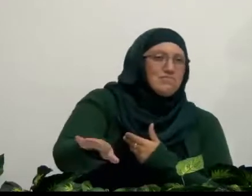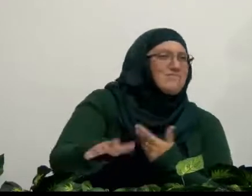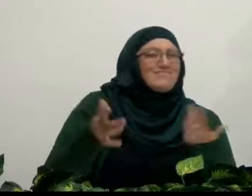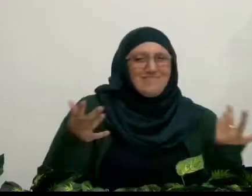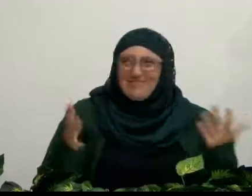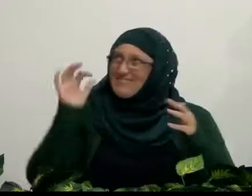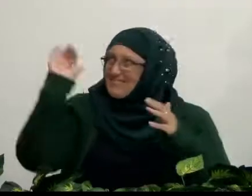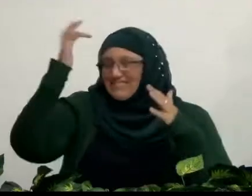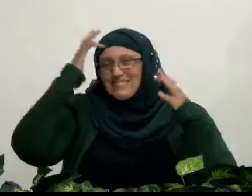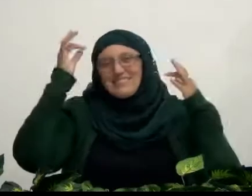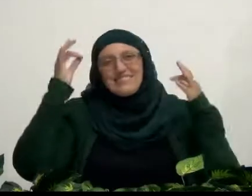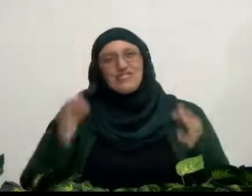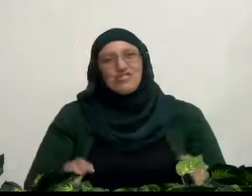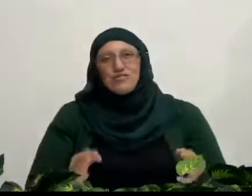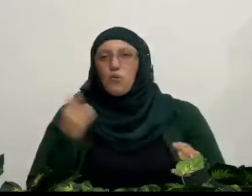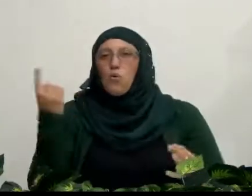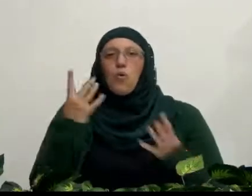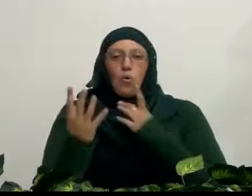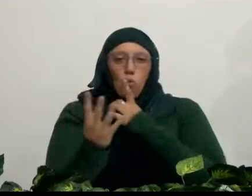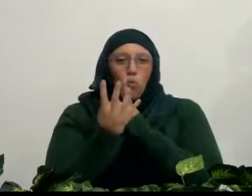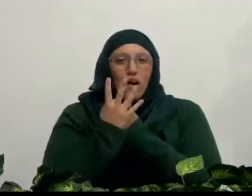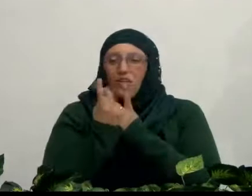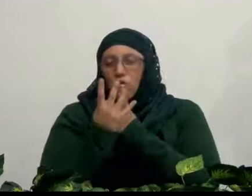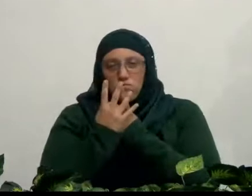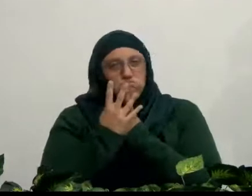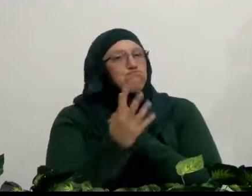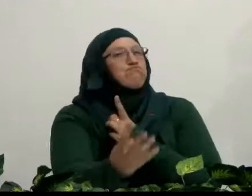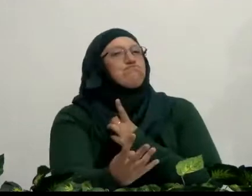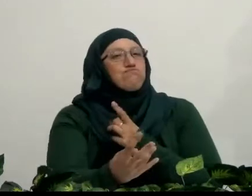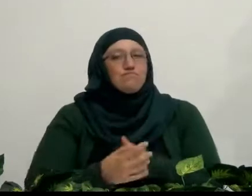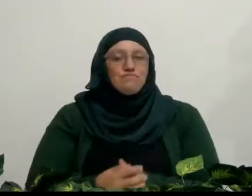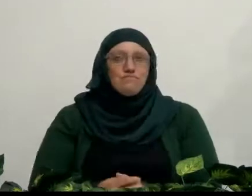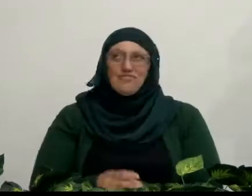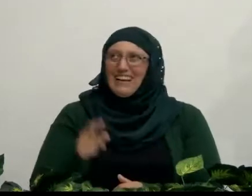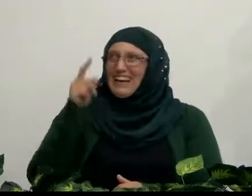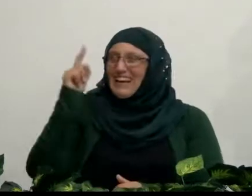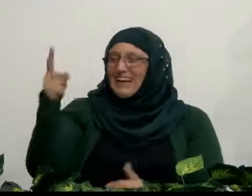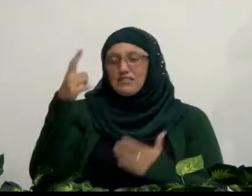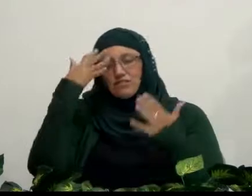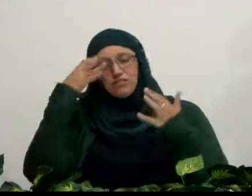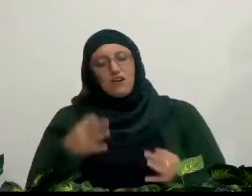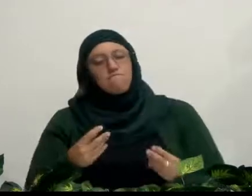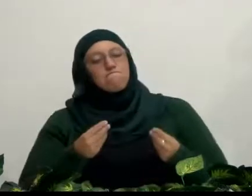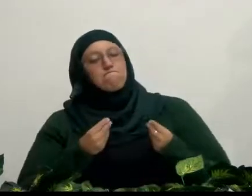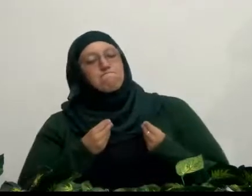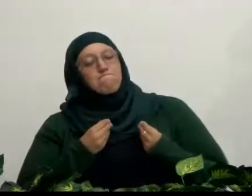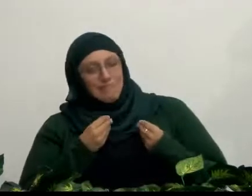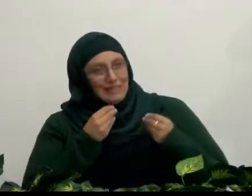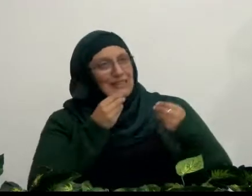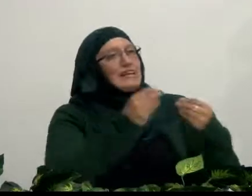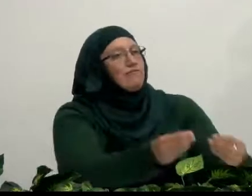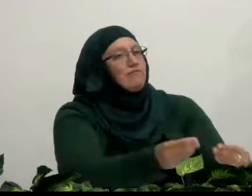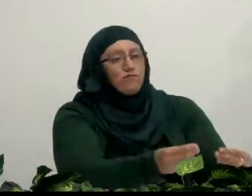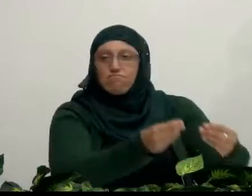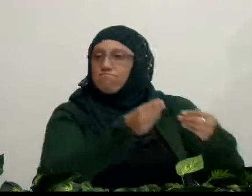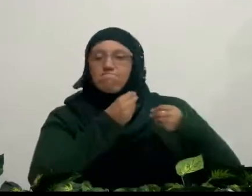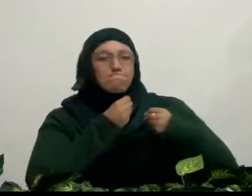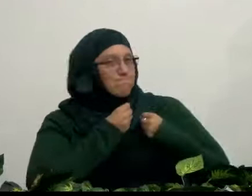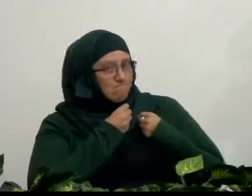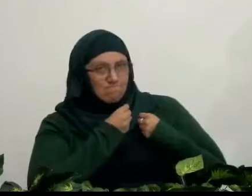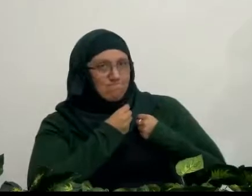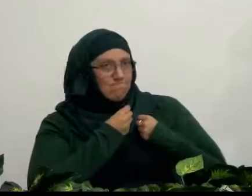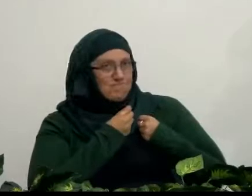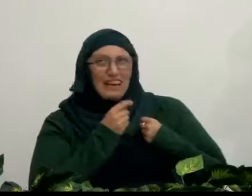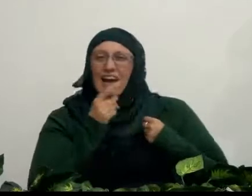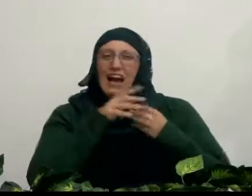while distancing others from him. He withholds and he gives. The domain belongs to him, and so is all